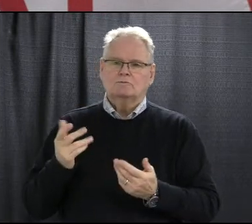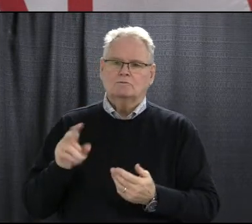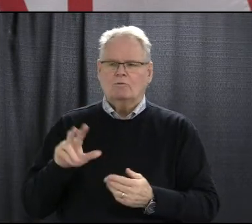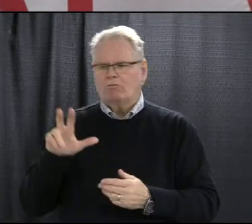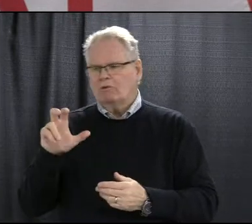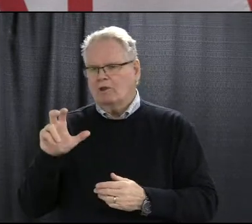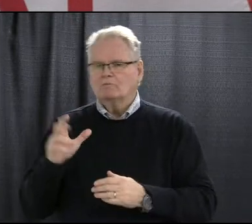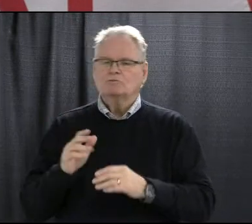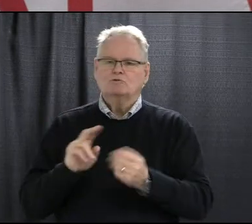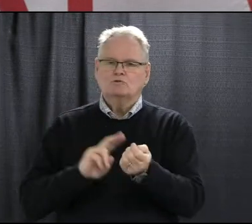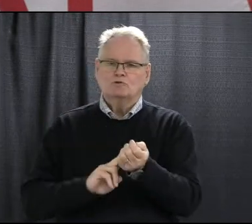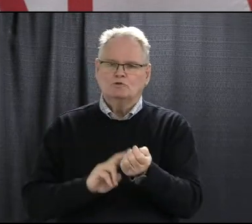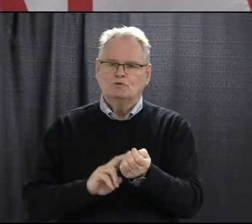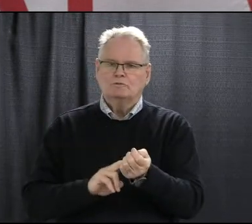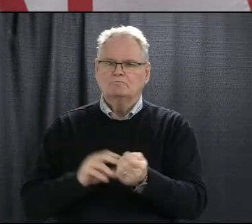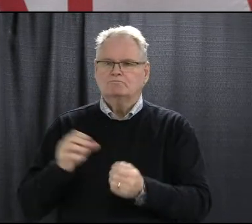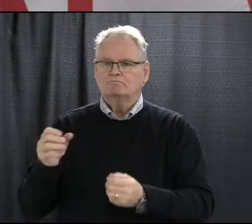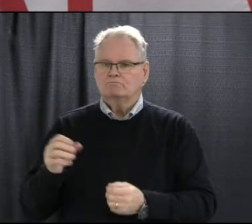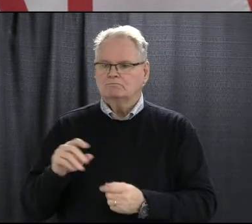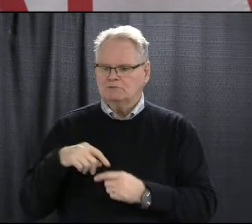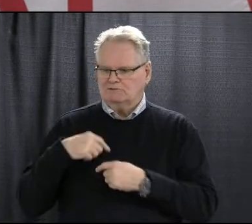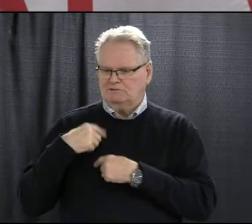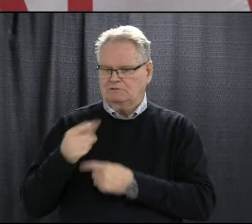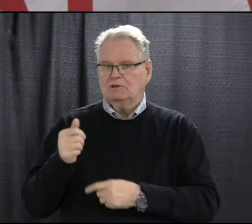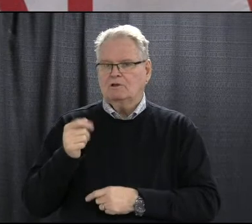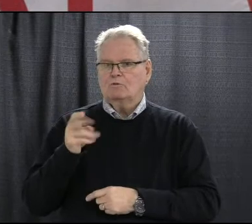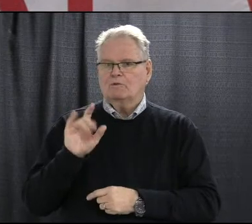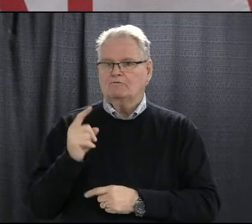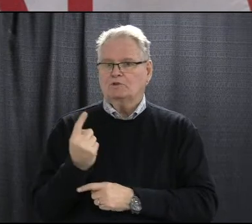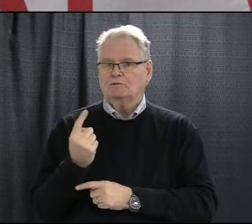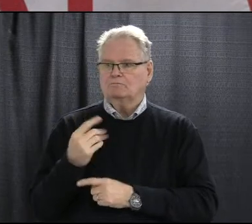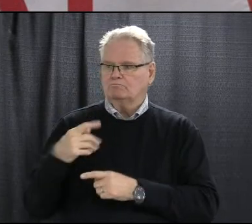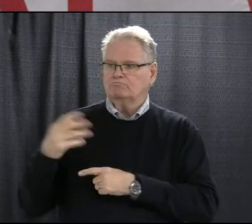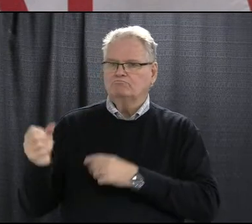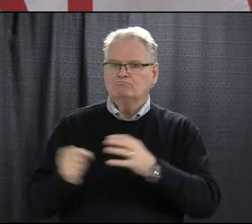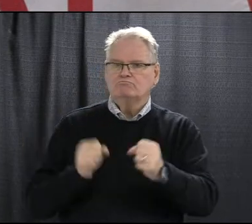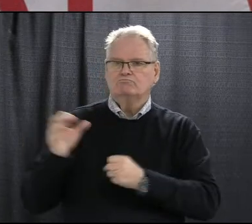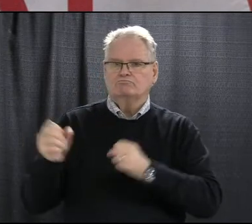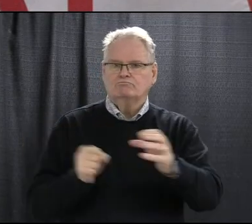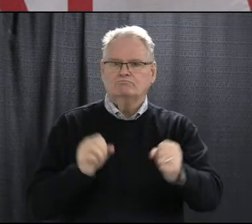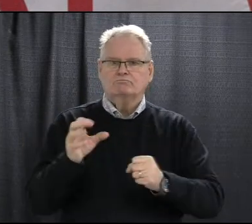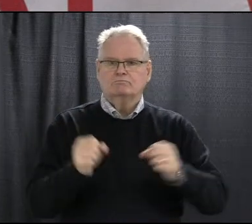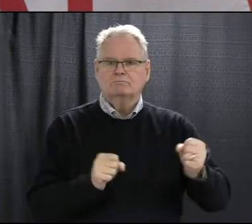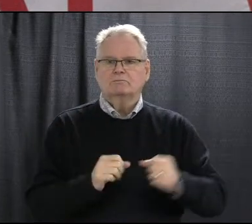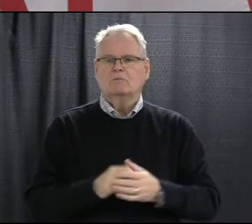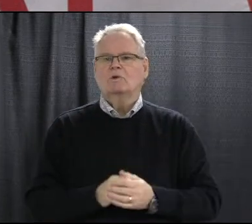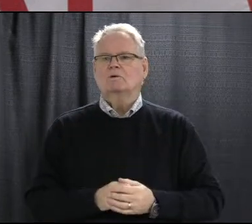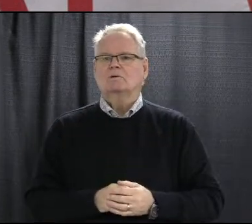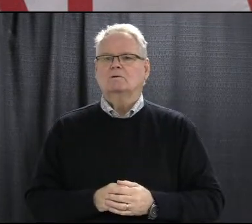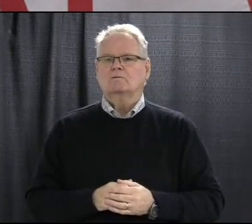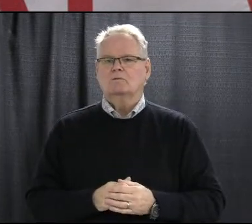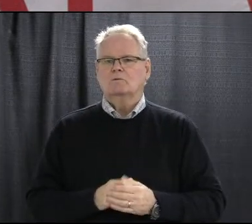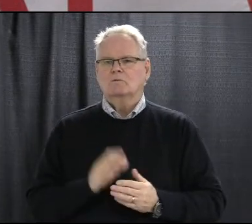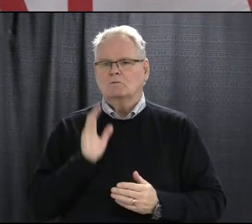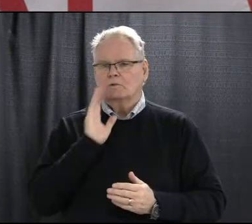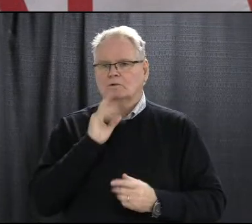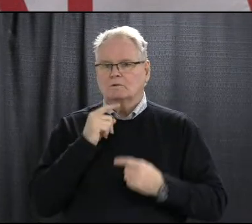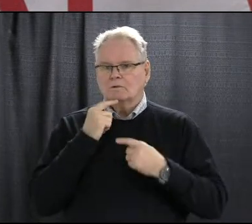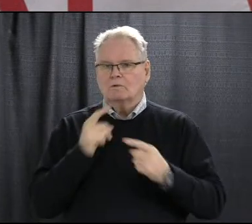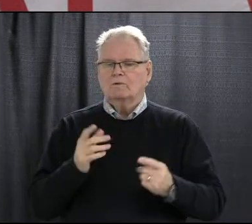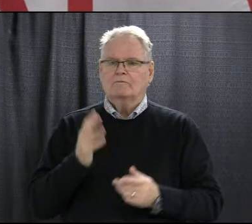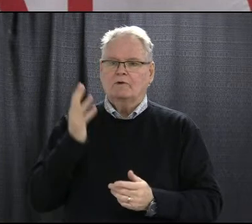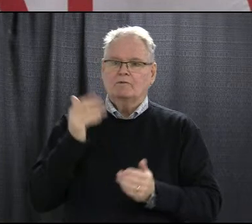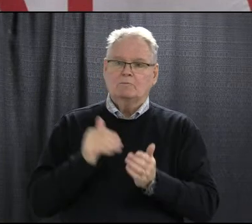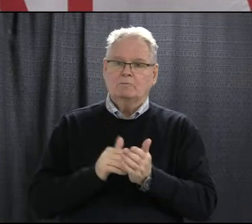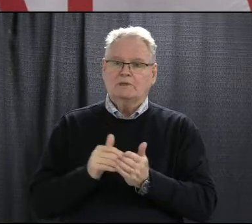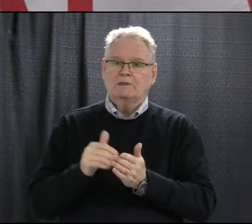April 1st. We are also excited to announce today approximately $5 million in funding for